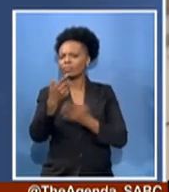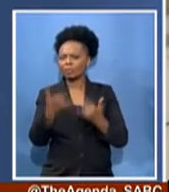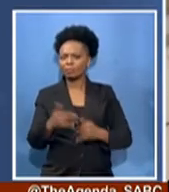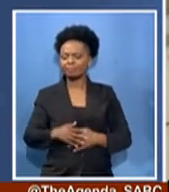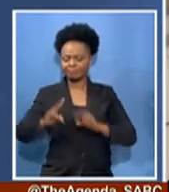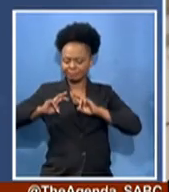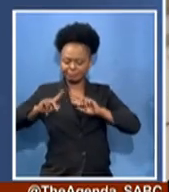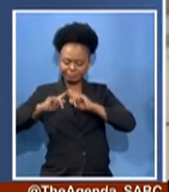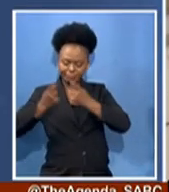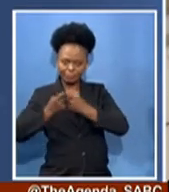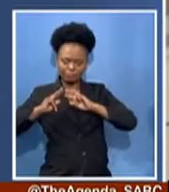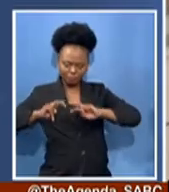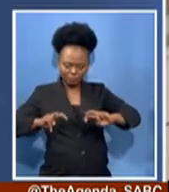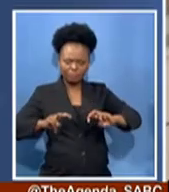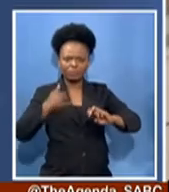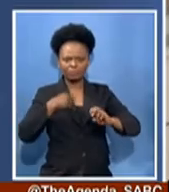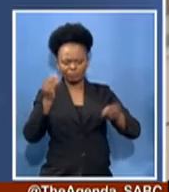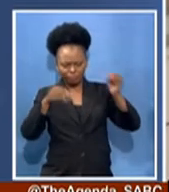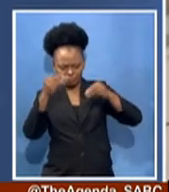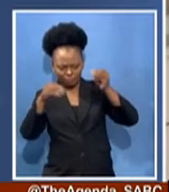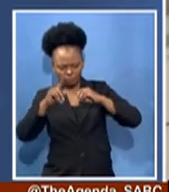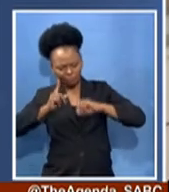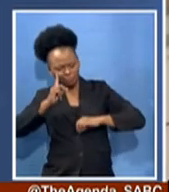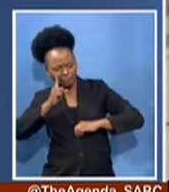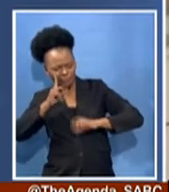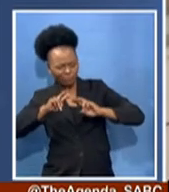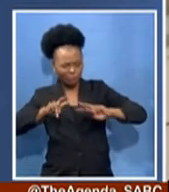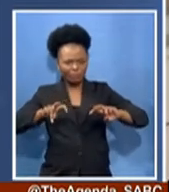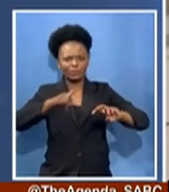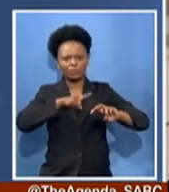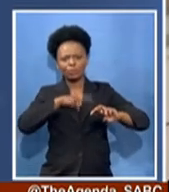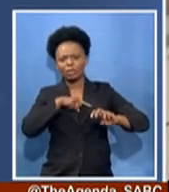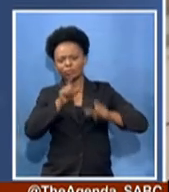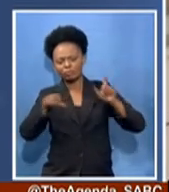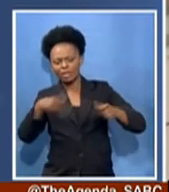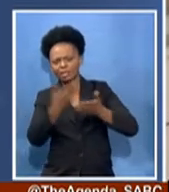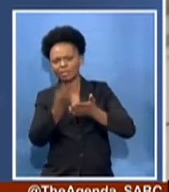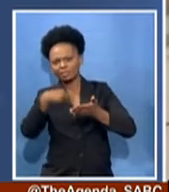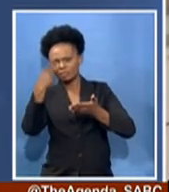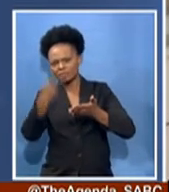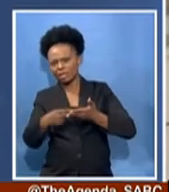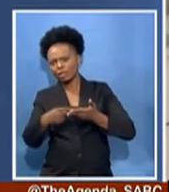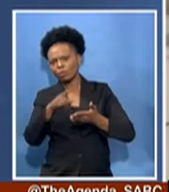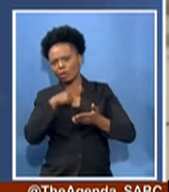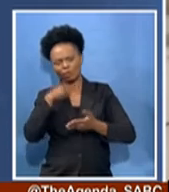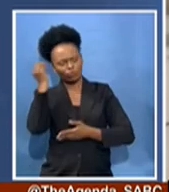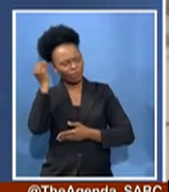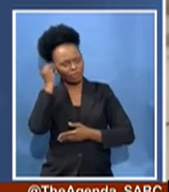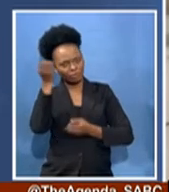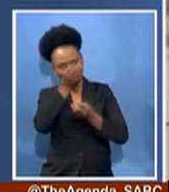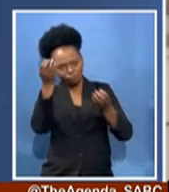consent. That's the consent sheet that people sign, and it has a lot of information, including giving people guidance of